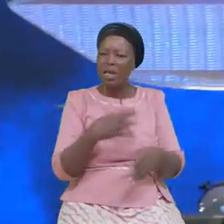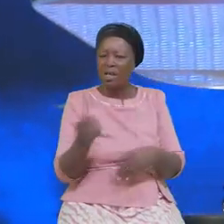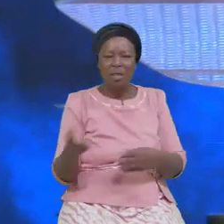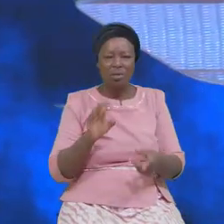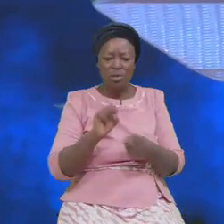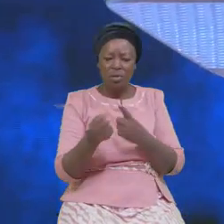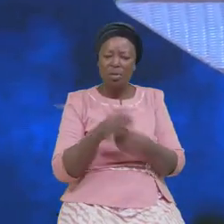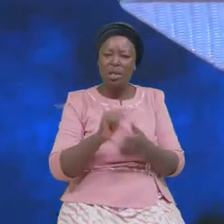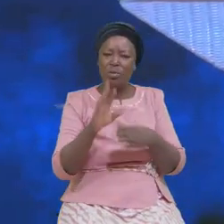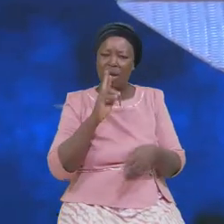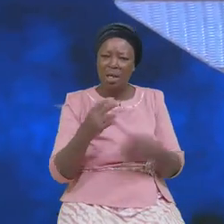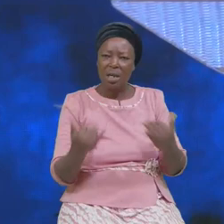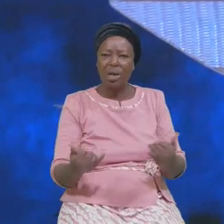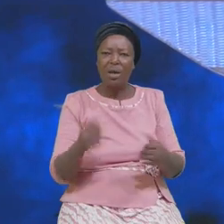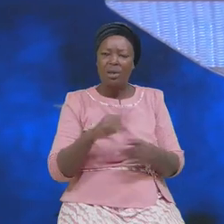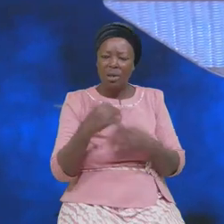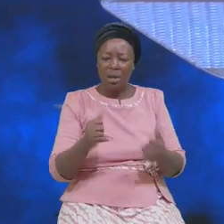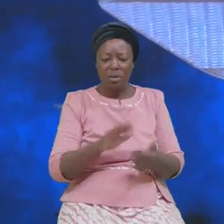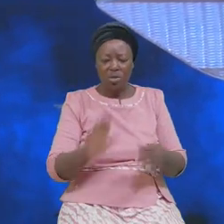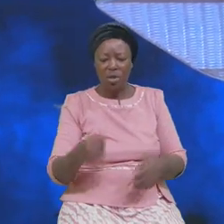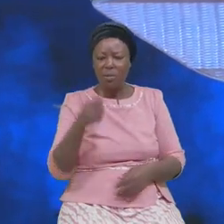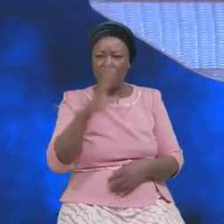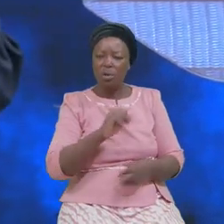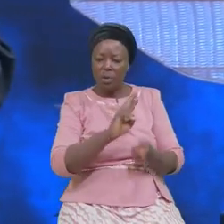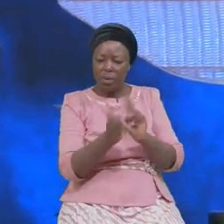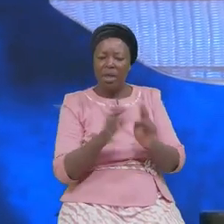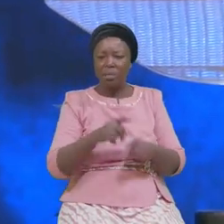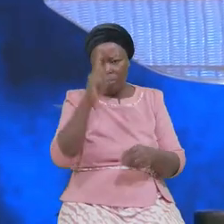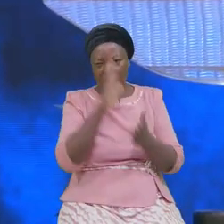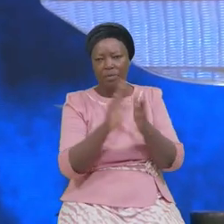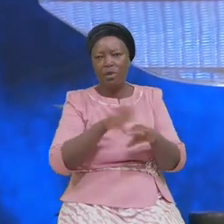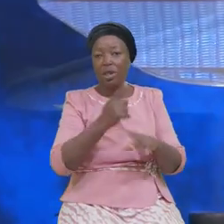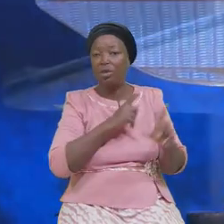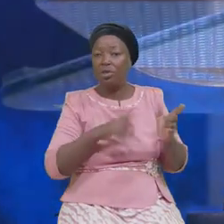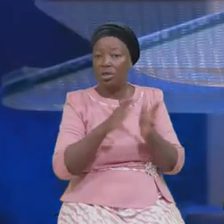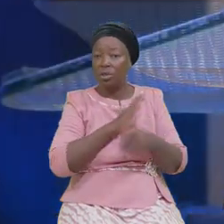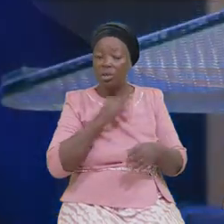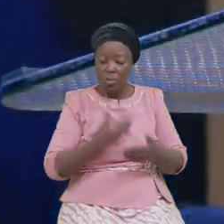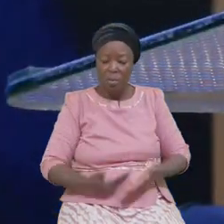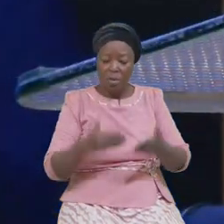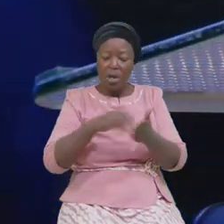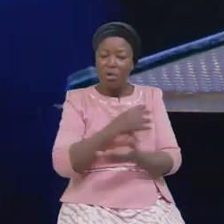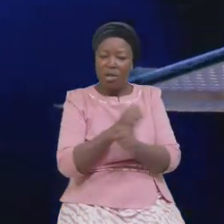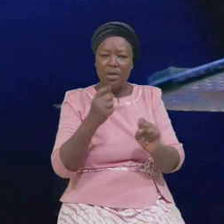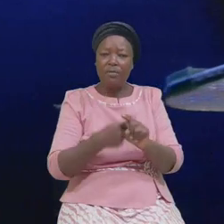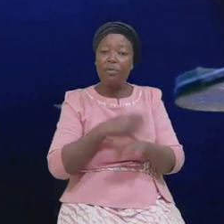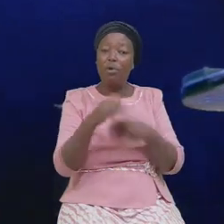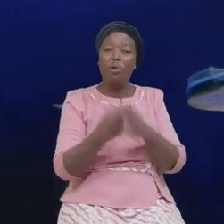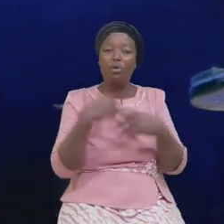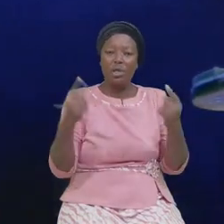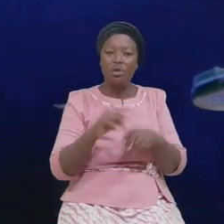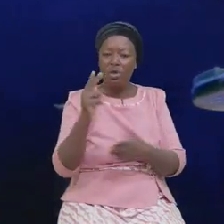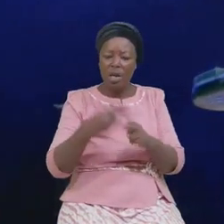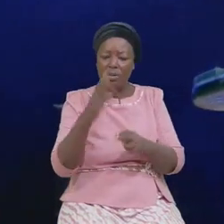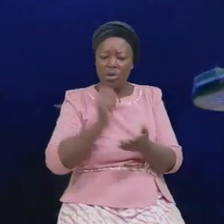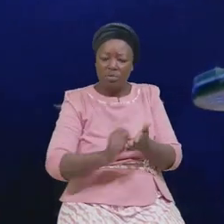a child of God. You have repented. You believe on the Lord Jesus Christ. You're born again. You're saved. Your name is written in